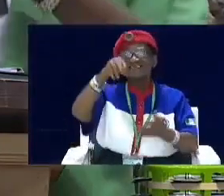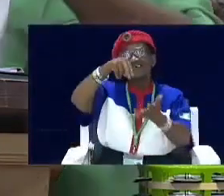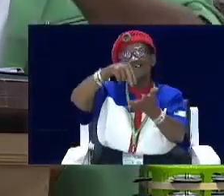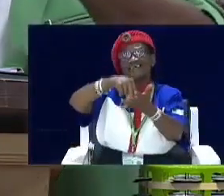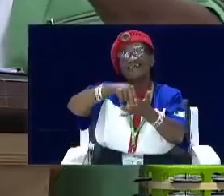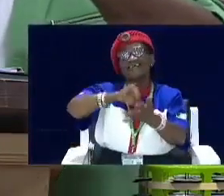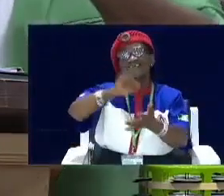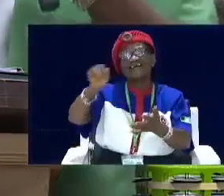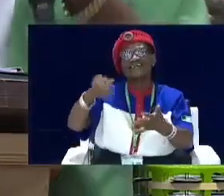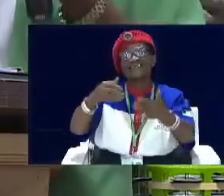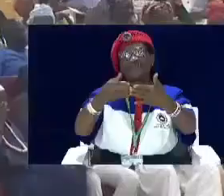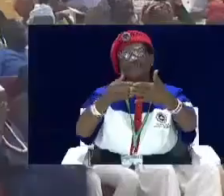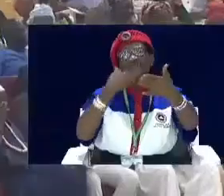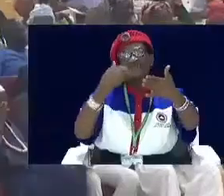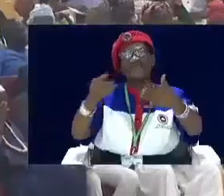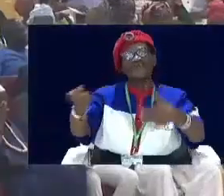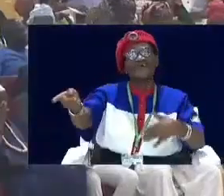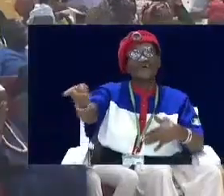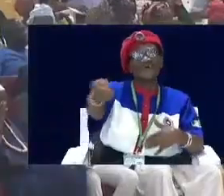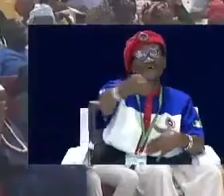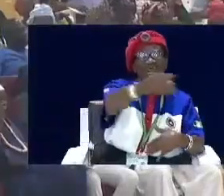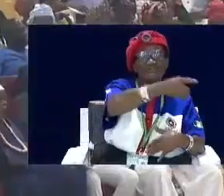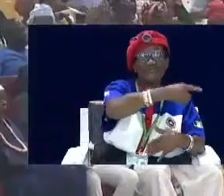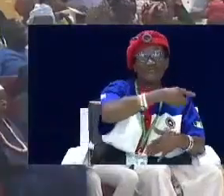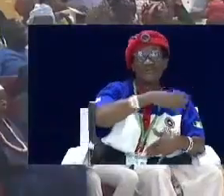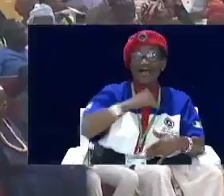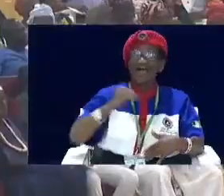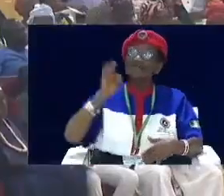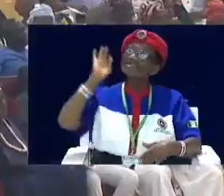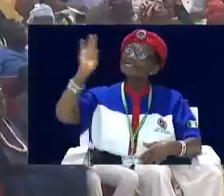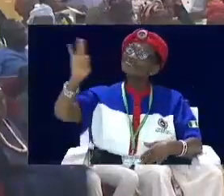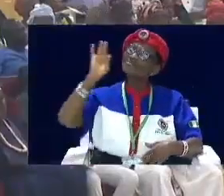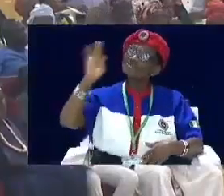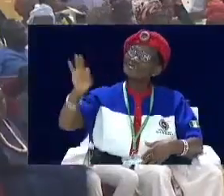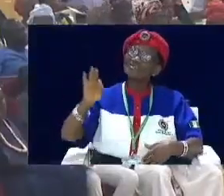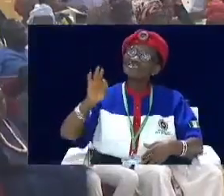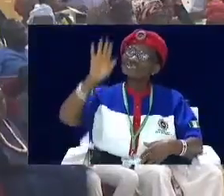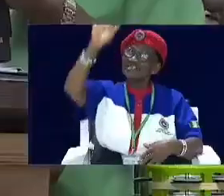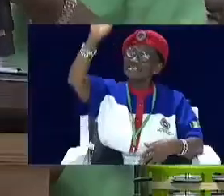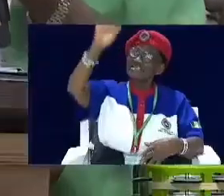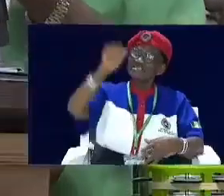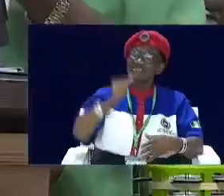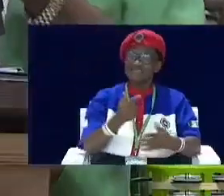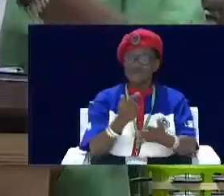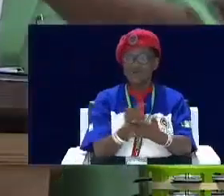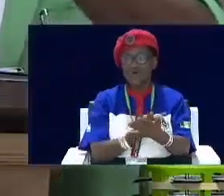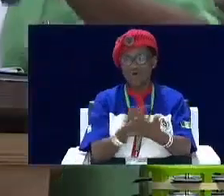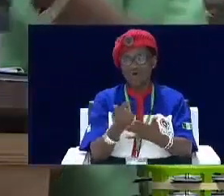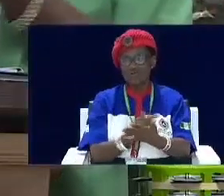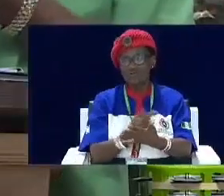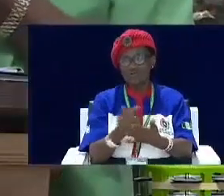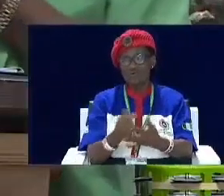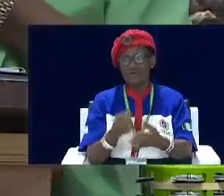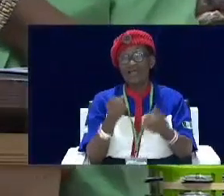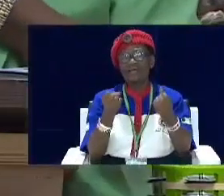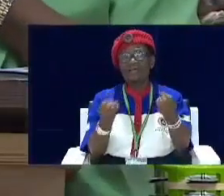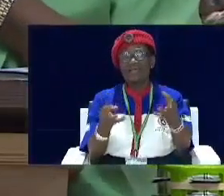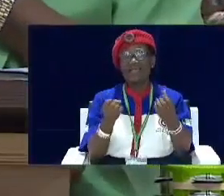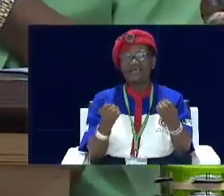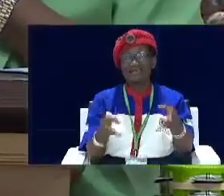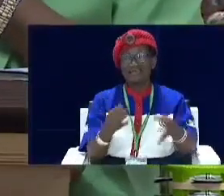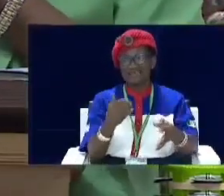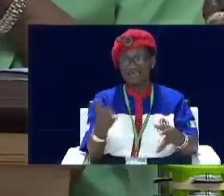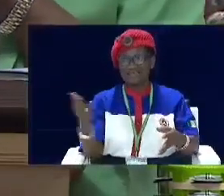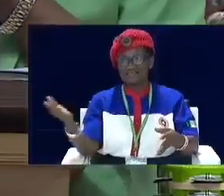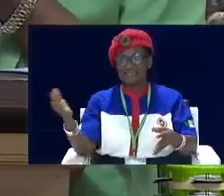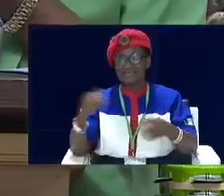bayi. I'm preaching his gospel. Ki si waasu ihirere re. Several things had happened in my